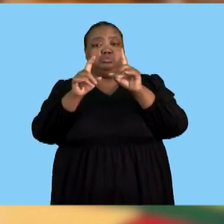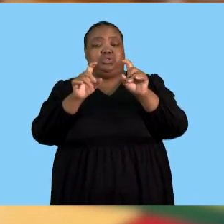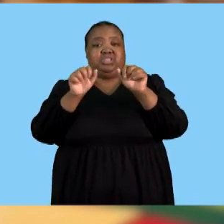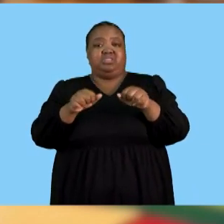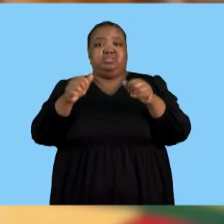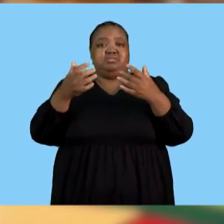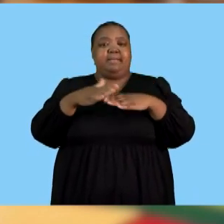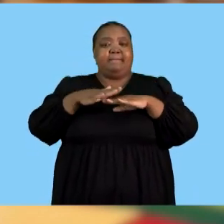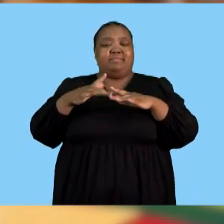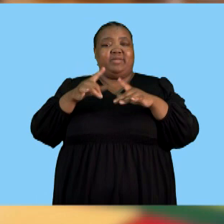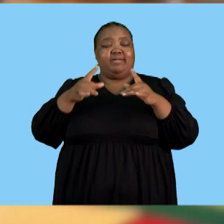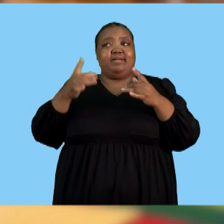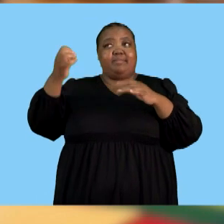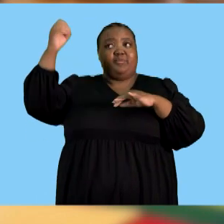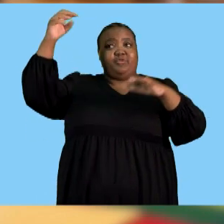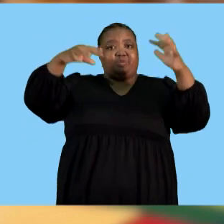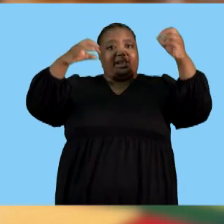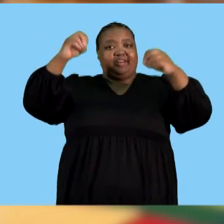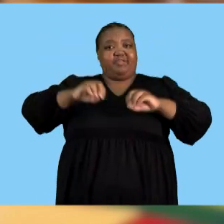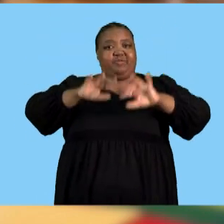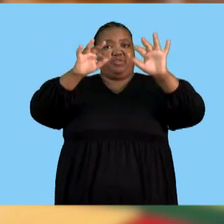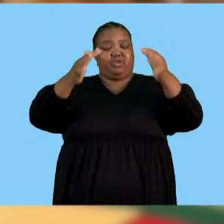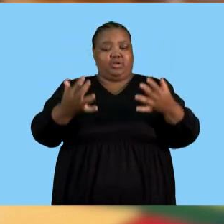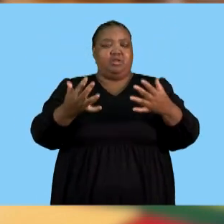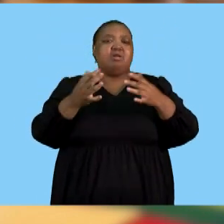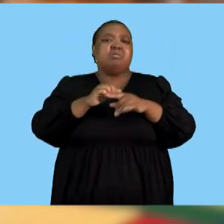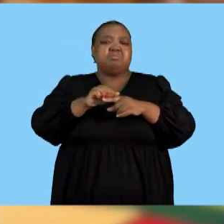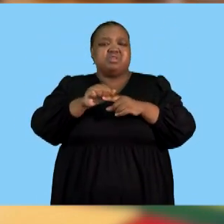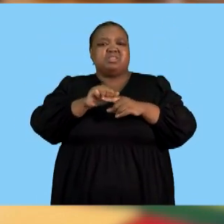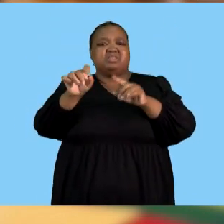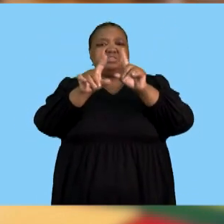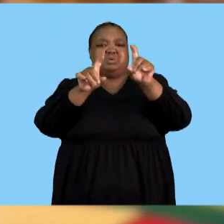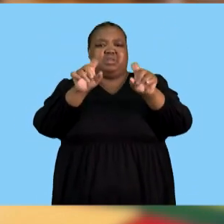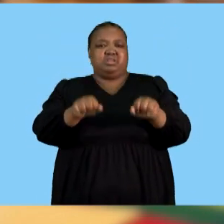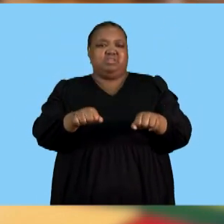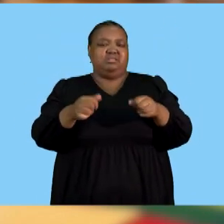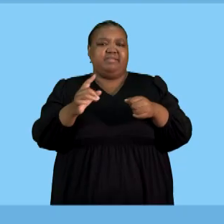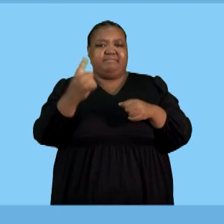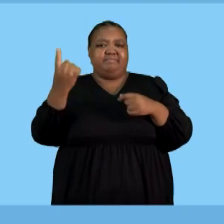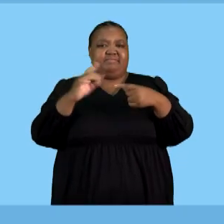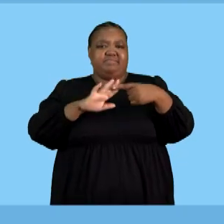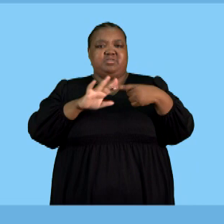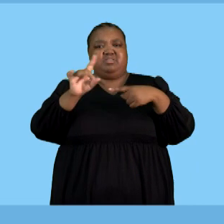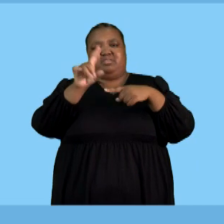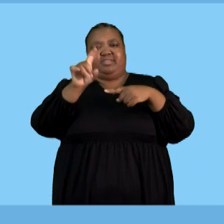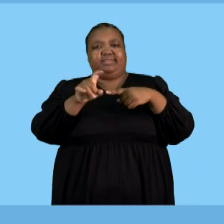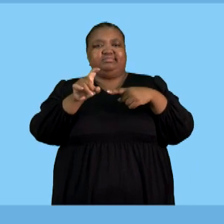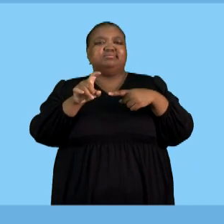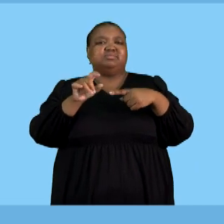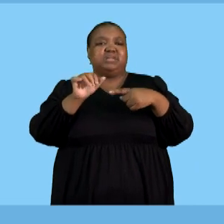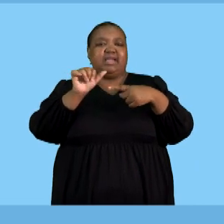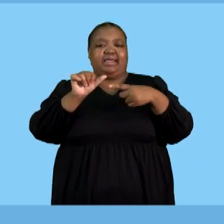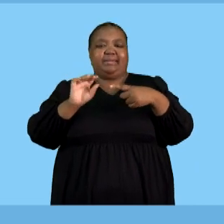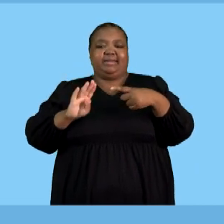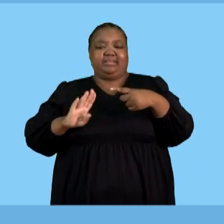of light. So let's begin. So beginning with our practice questions. The first question that is given to us is a multiple